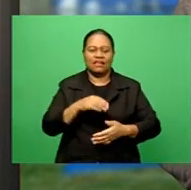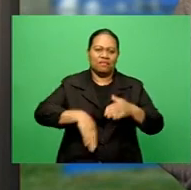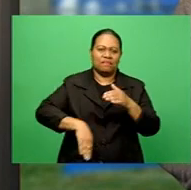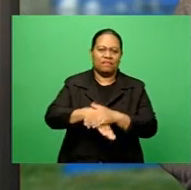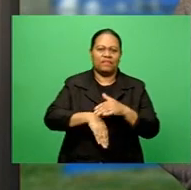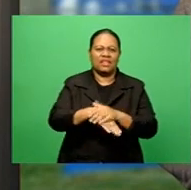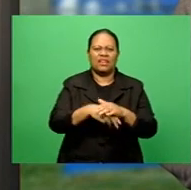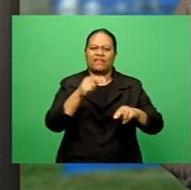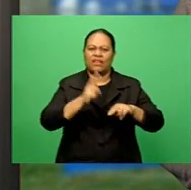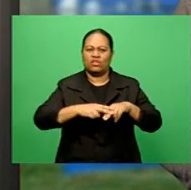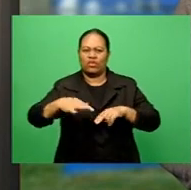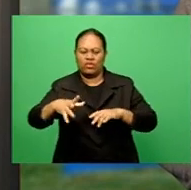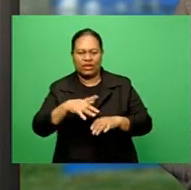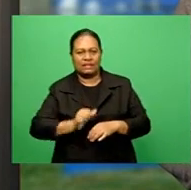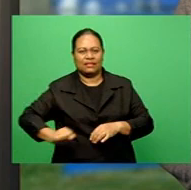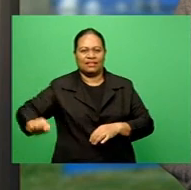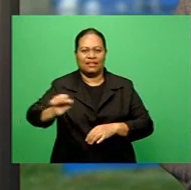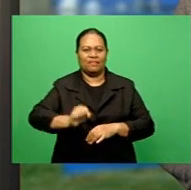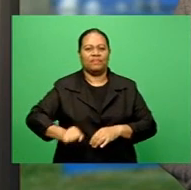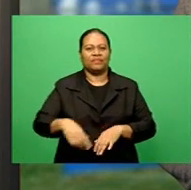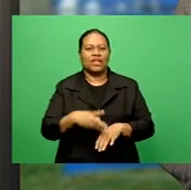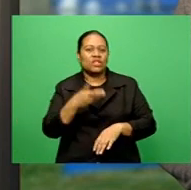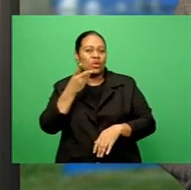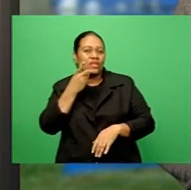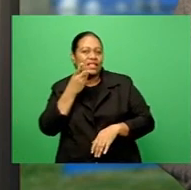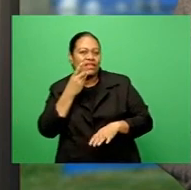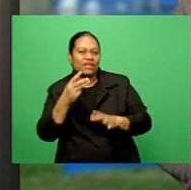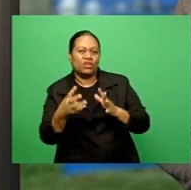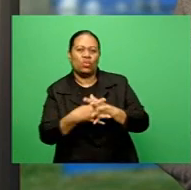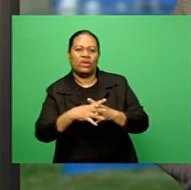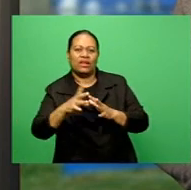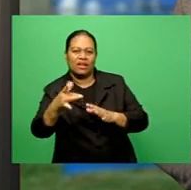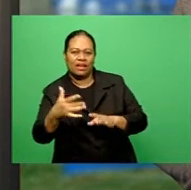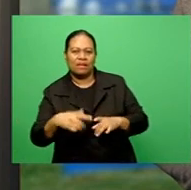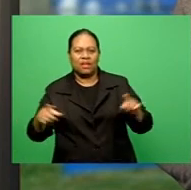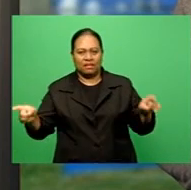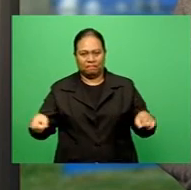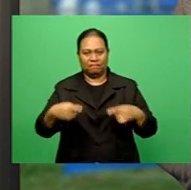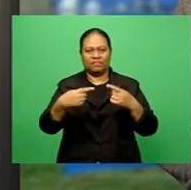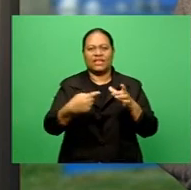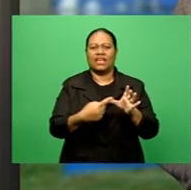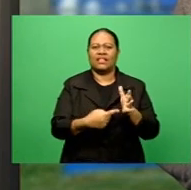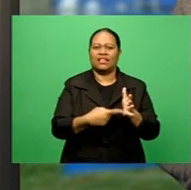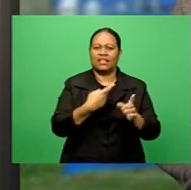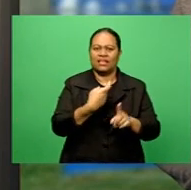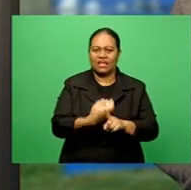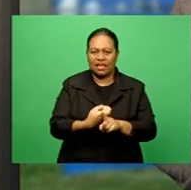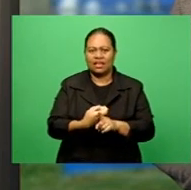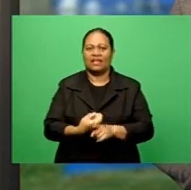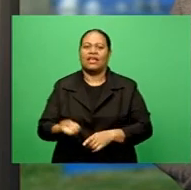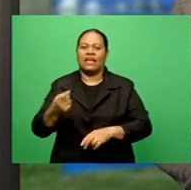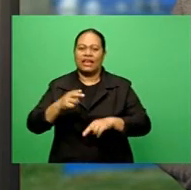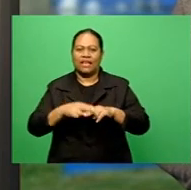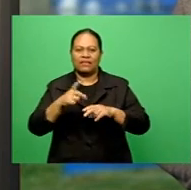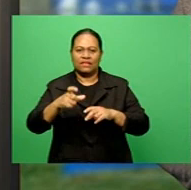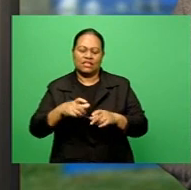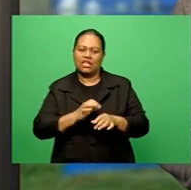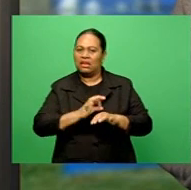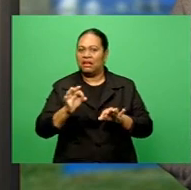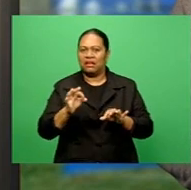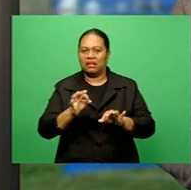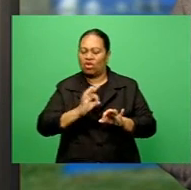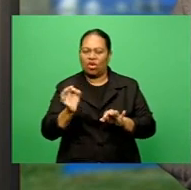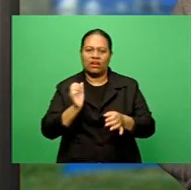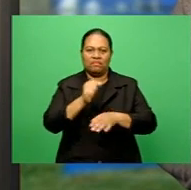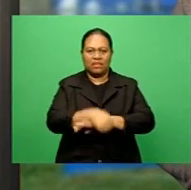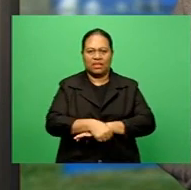Fatora Stadium. With David Williams' lone goal of the match, ATK ended Bengaluru's FC's unbeaten start